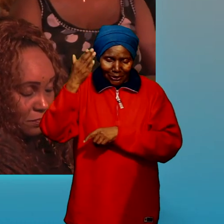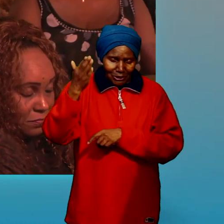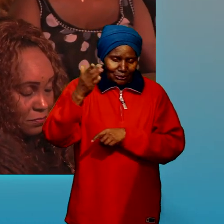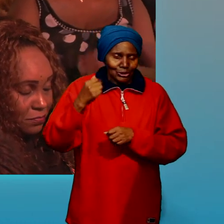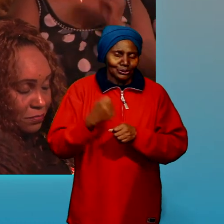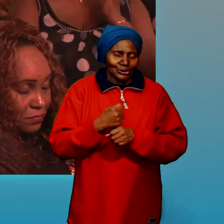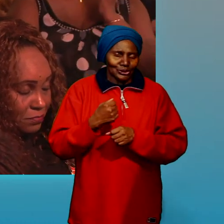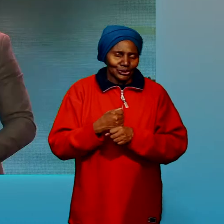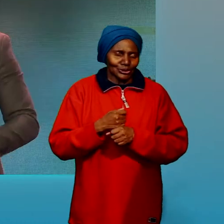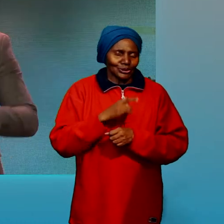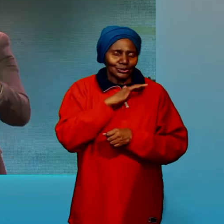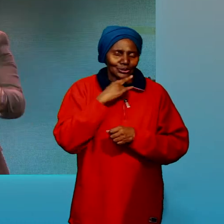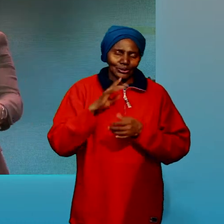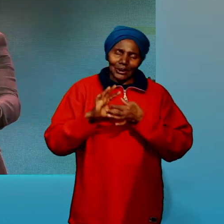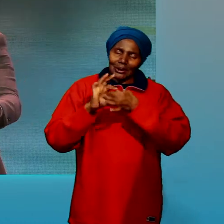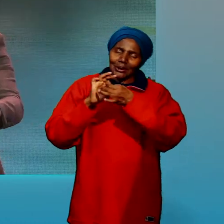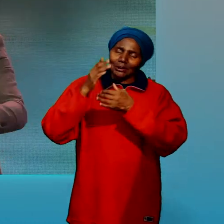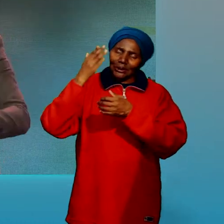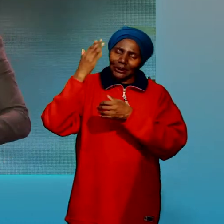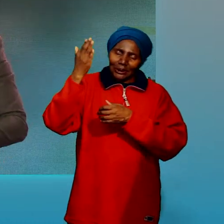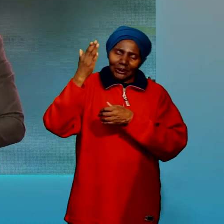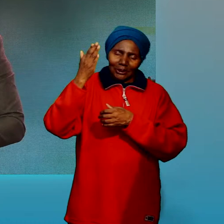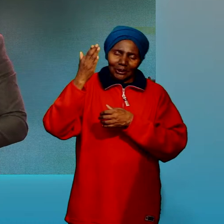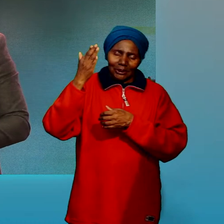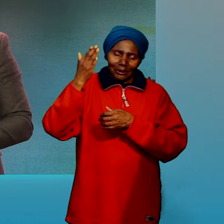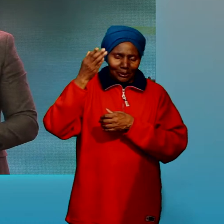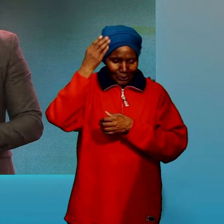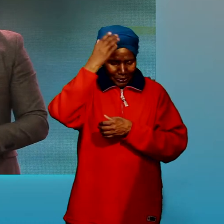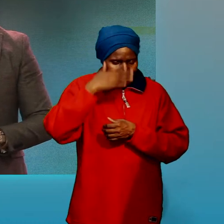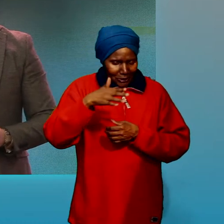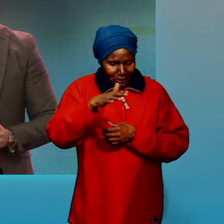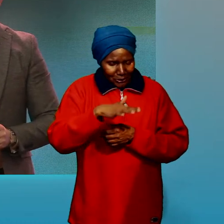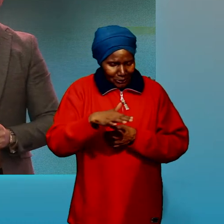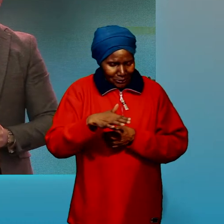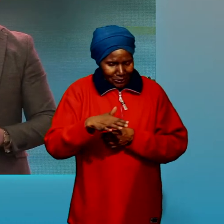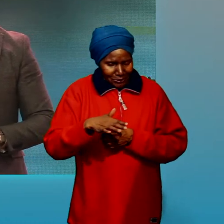of the kingdom, for the kingdom.